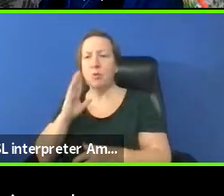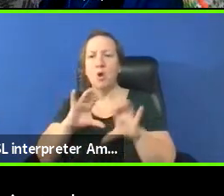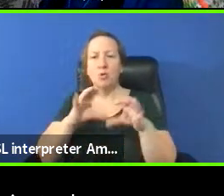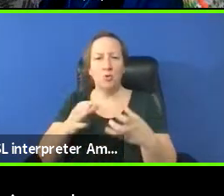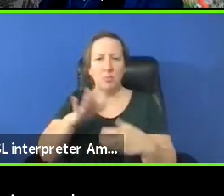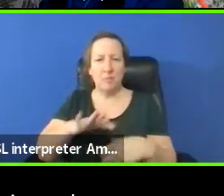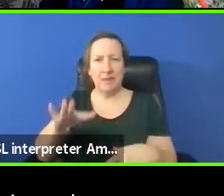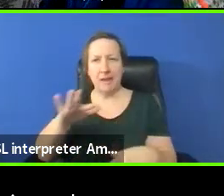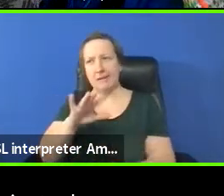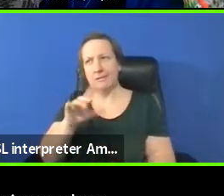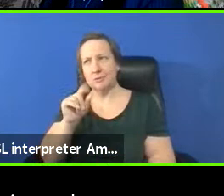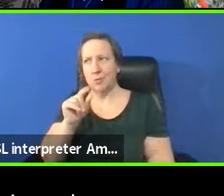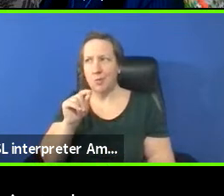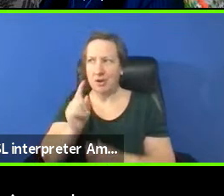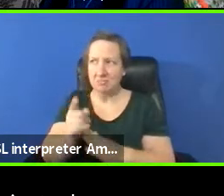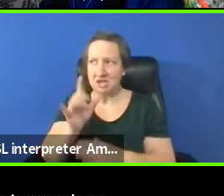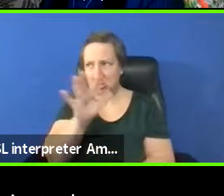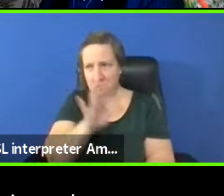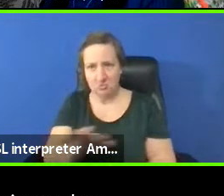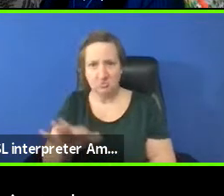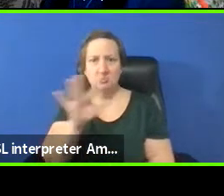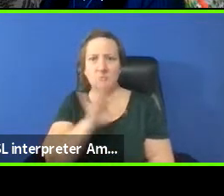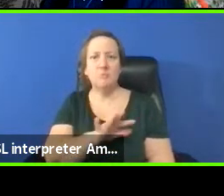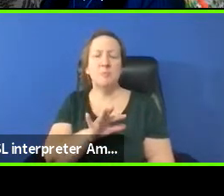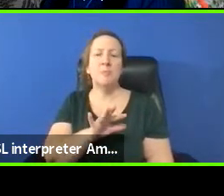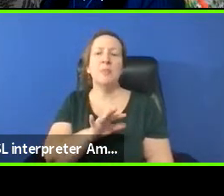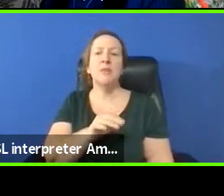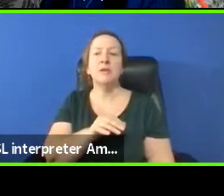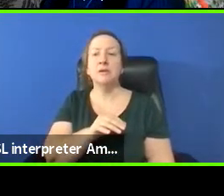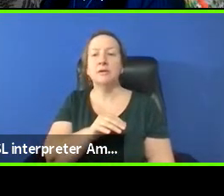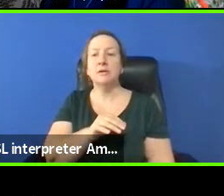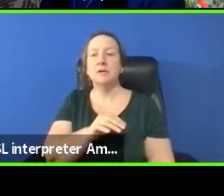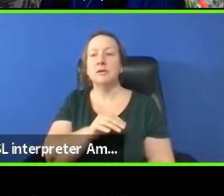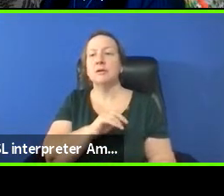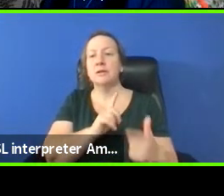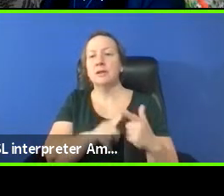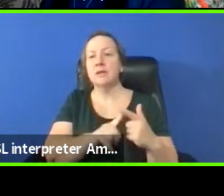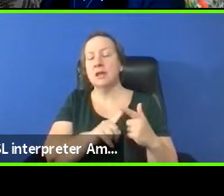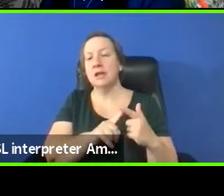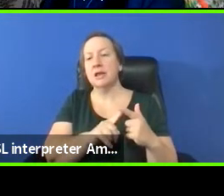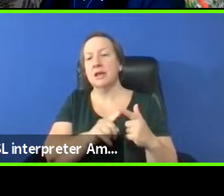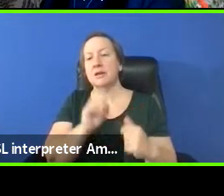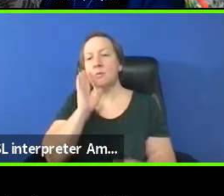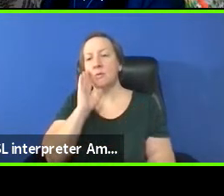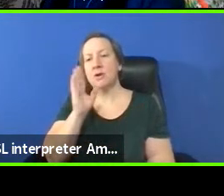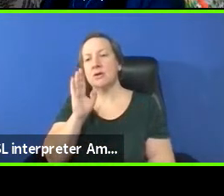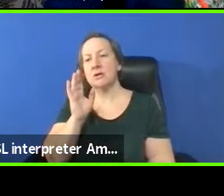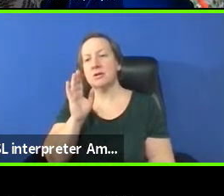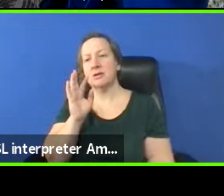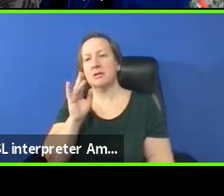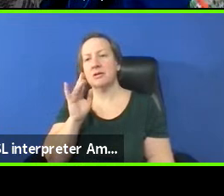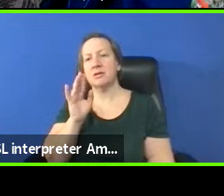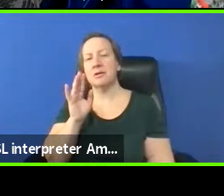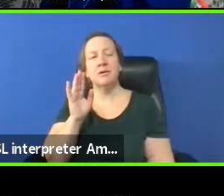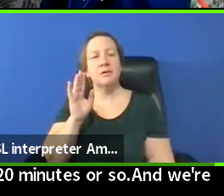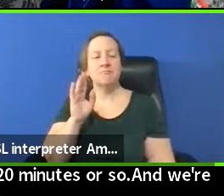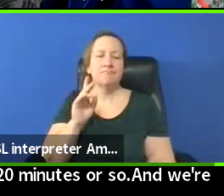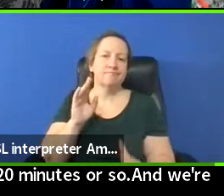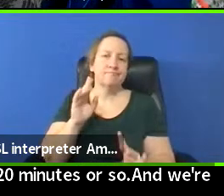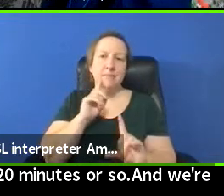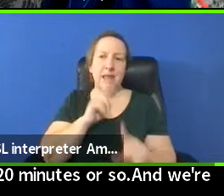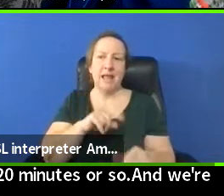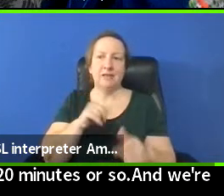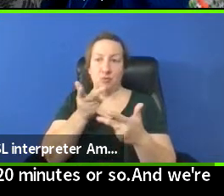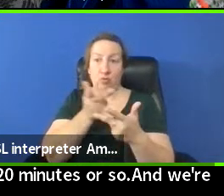about 20 minutes or so. And we're going to assign, we're going to answer these